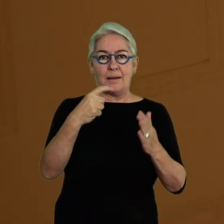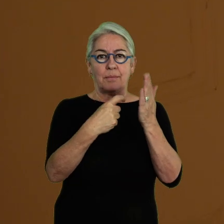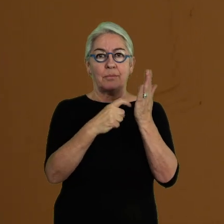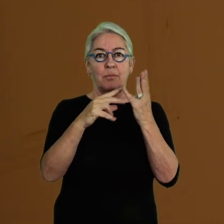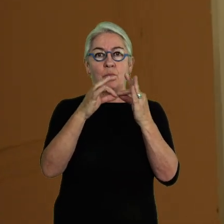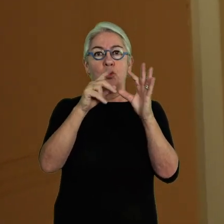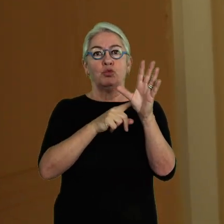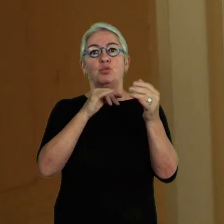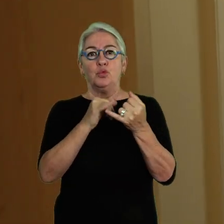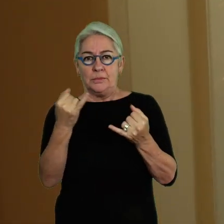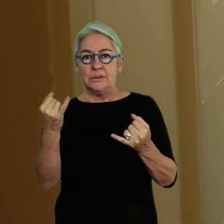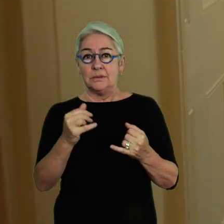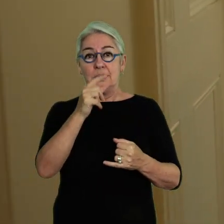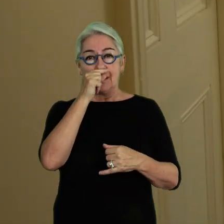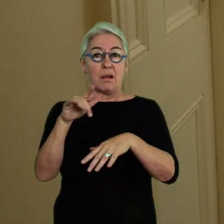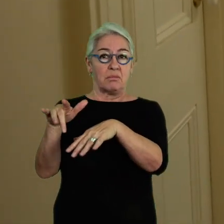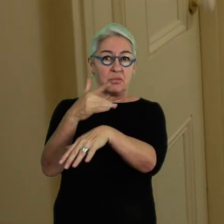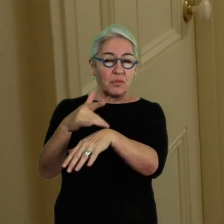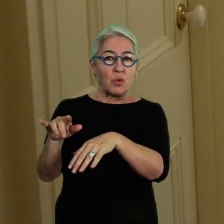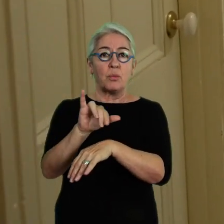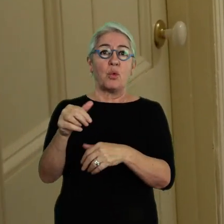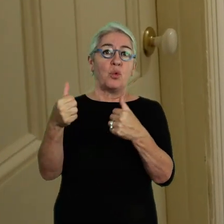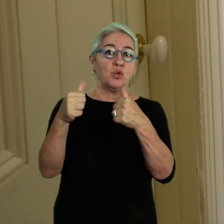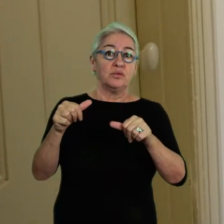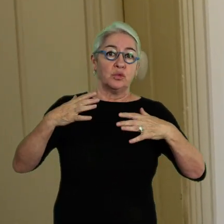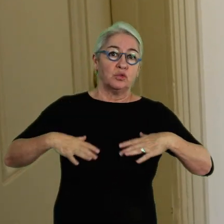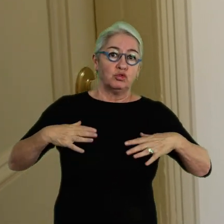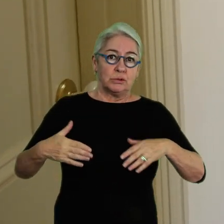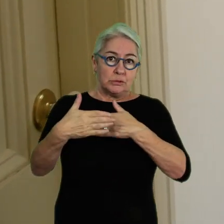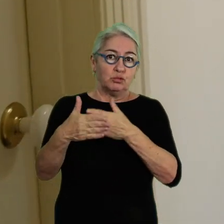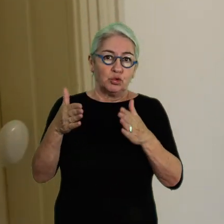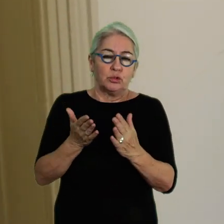Ruby's is another room which can be a performance space or a dressing room for during Fringe.